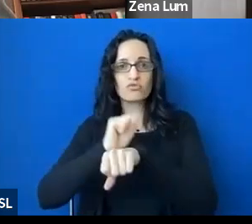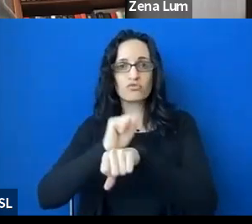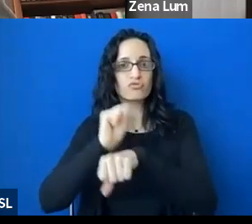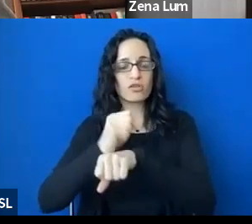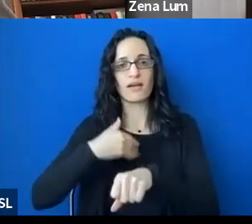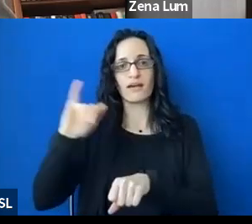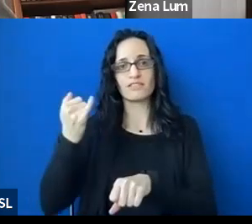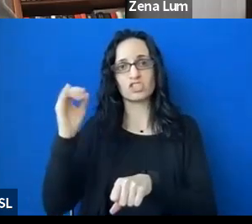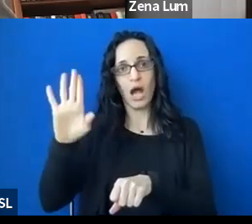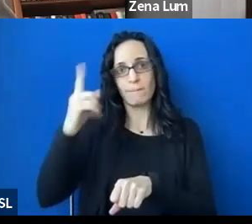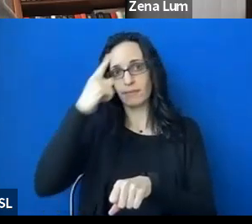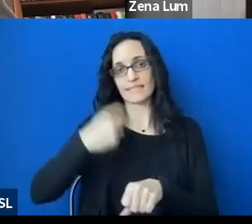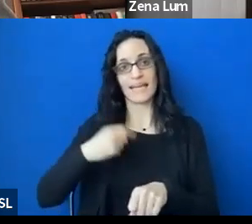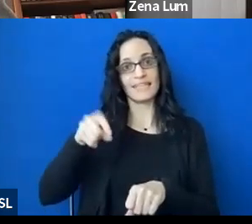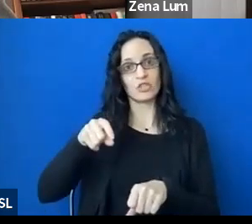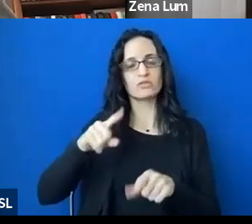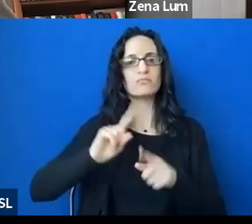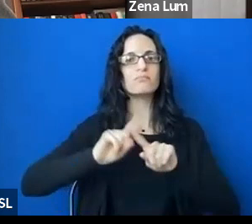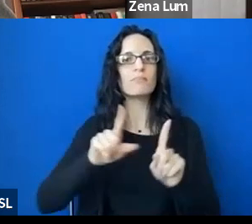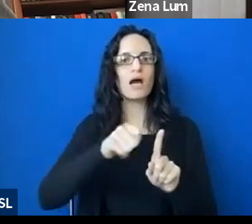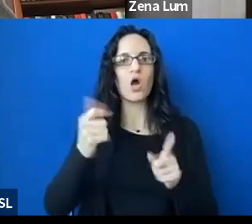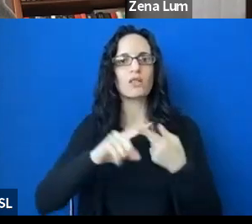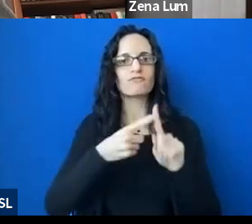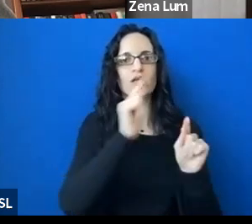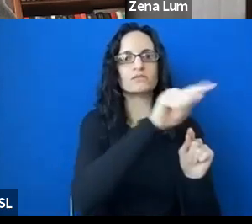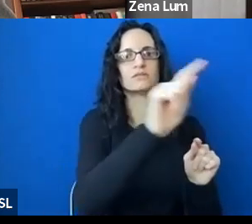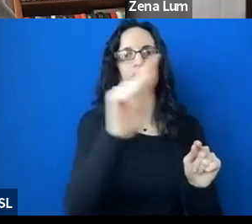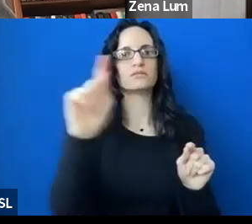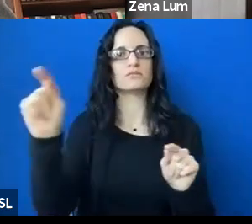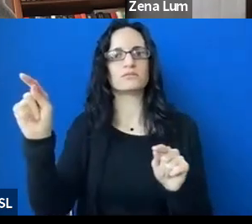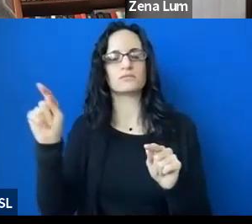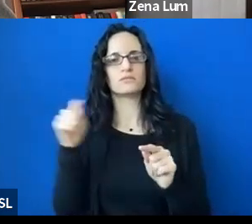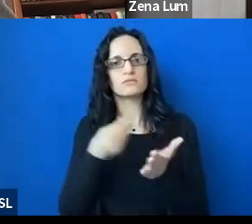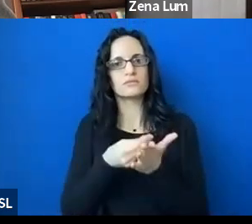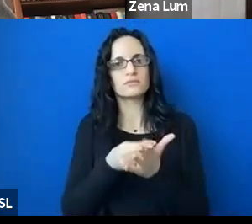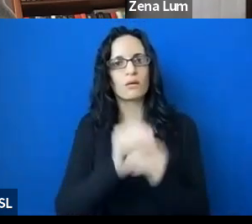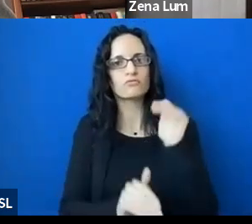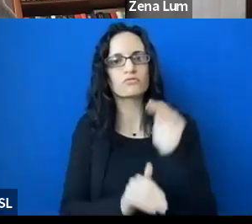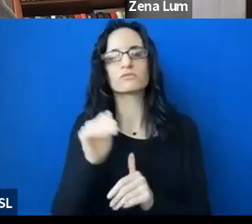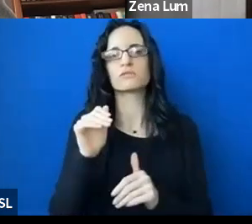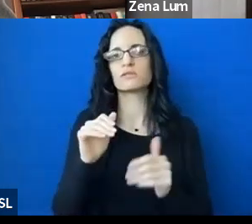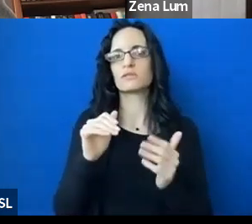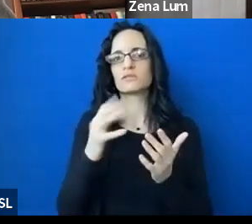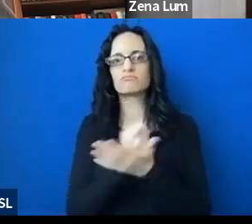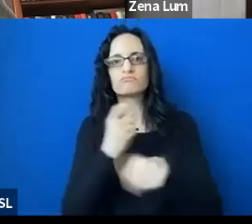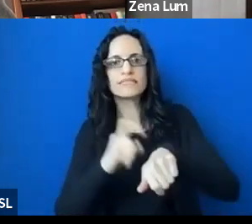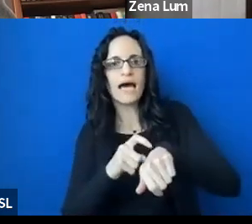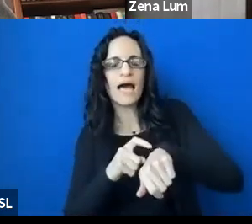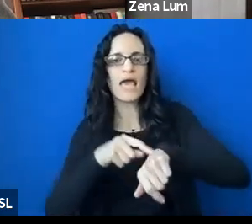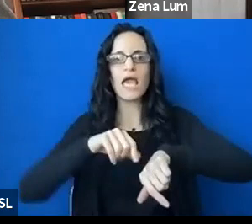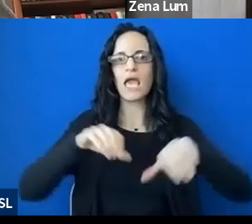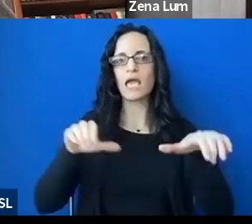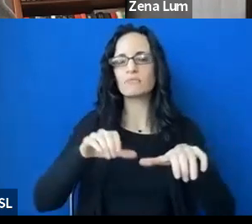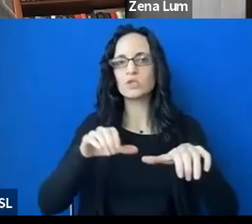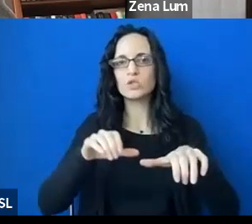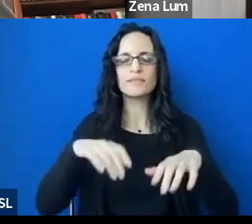what I needed to do, while all of my other friends were comfortable and got to spend their time on extracurricular activities.